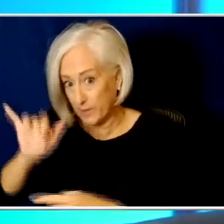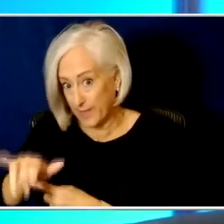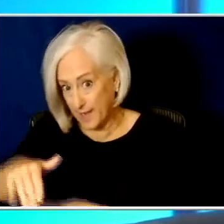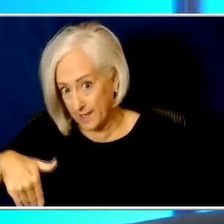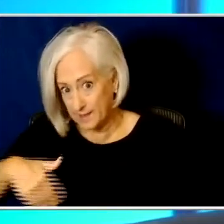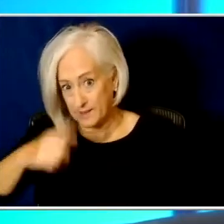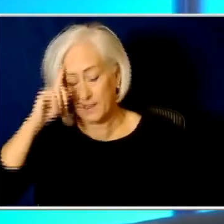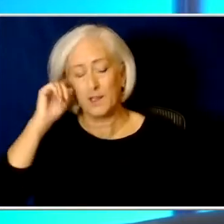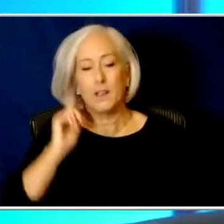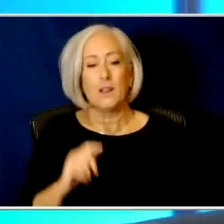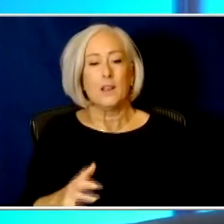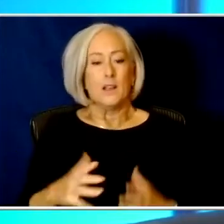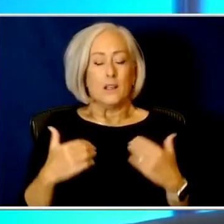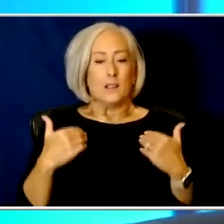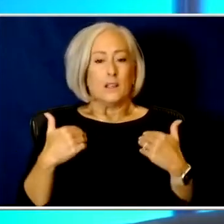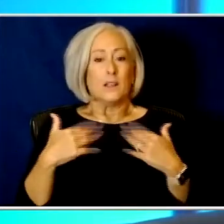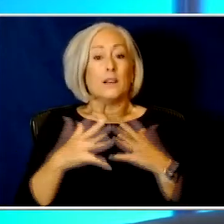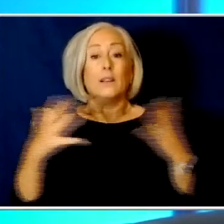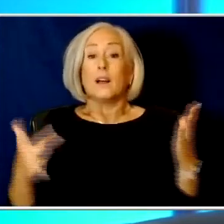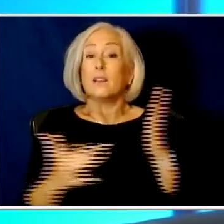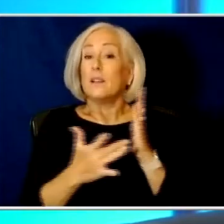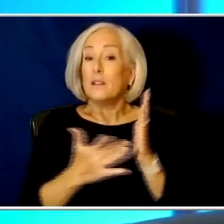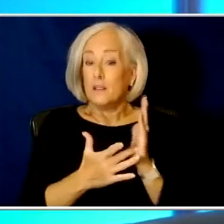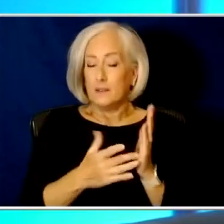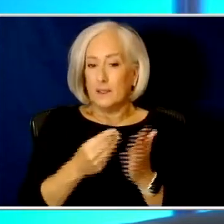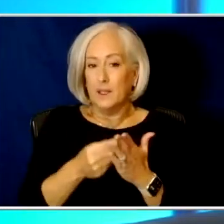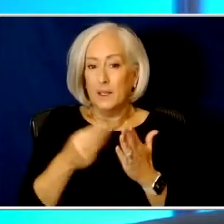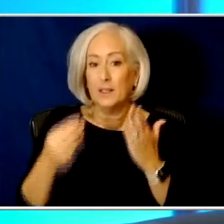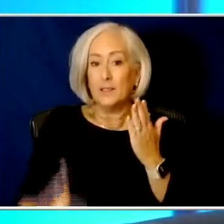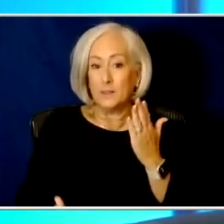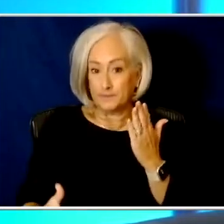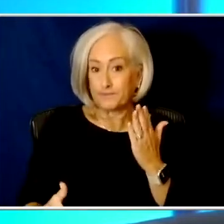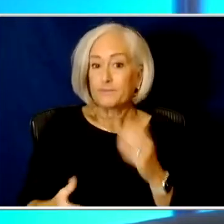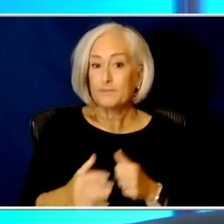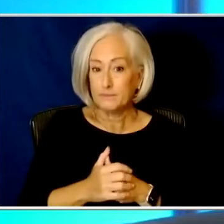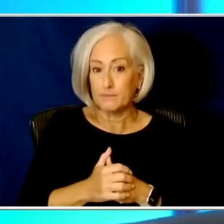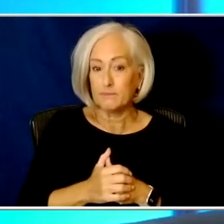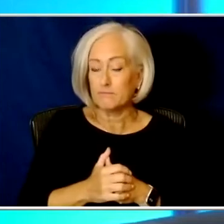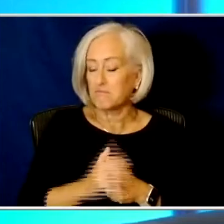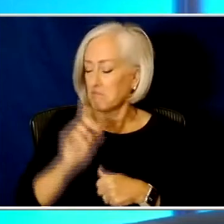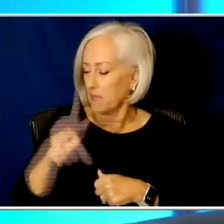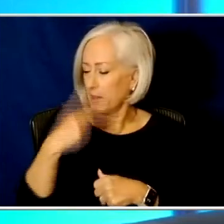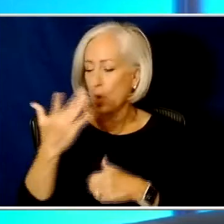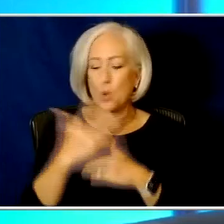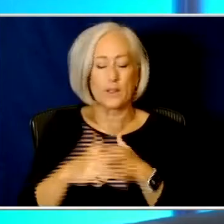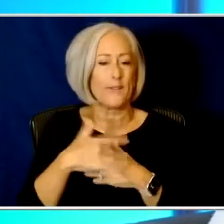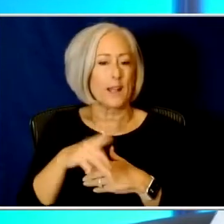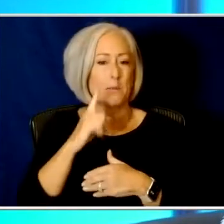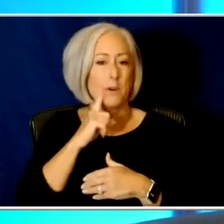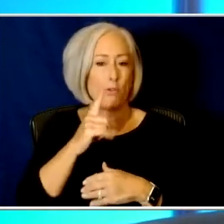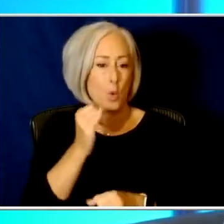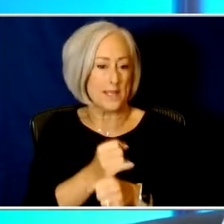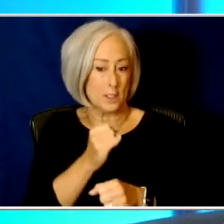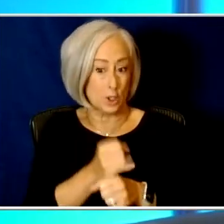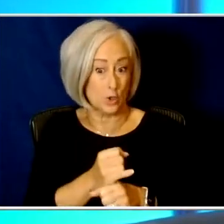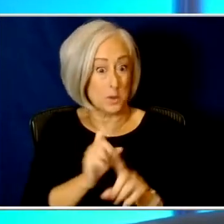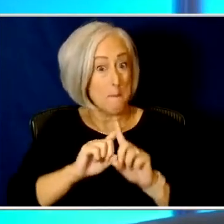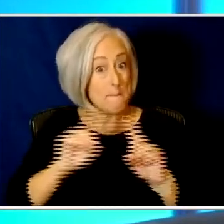patient because we're all individuals. And so we make general statements about cancer, for breast cancer, for colon cancer, but we know